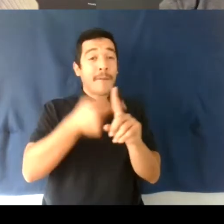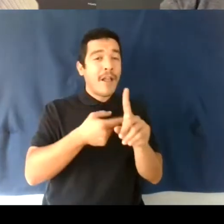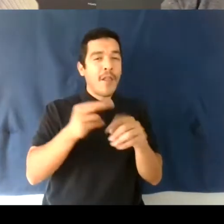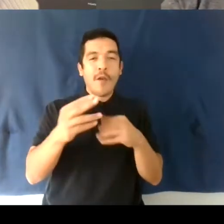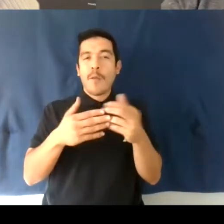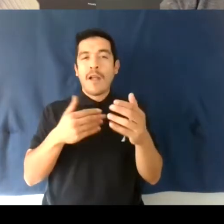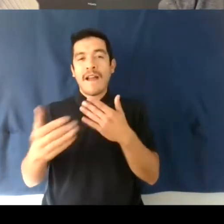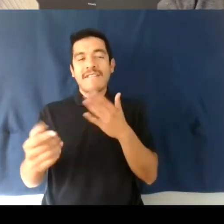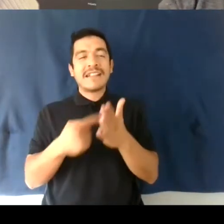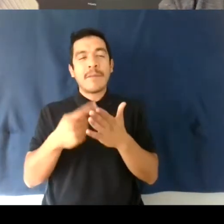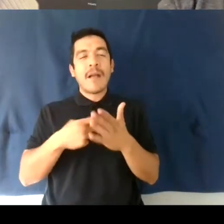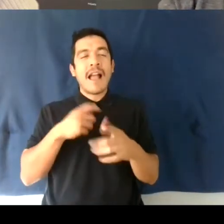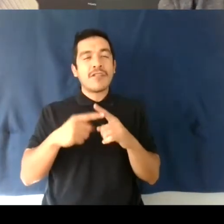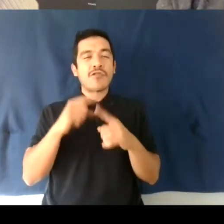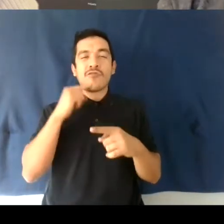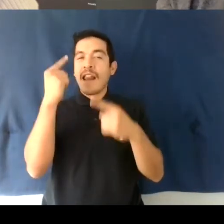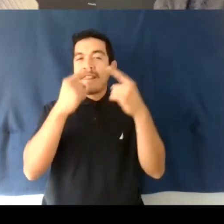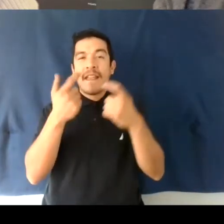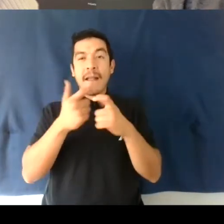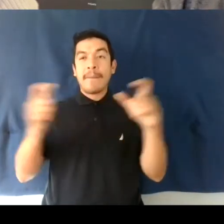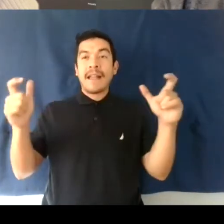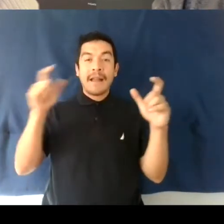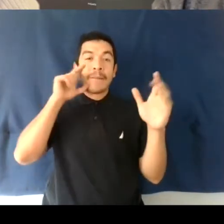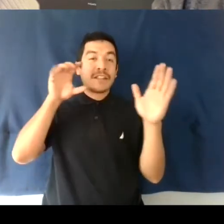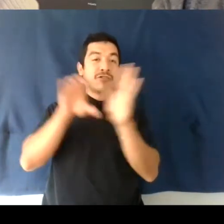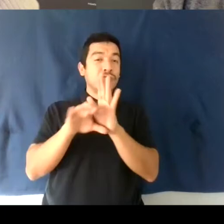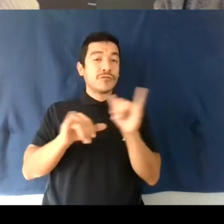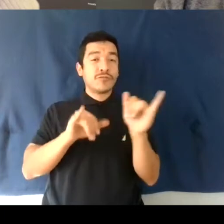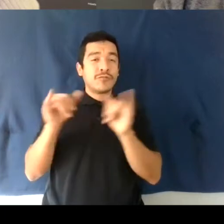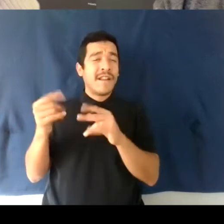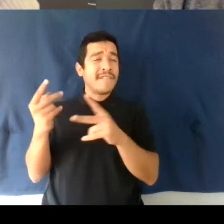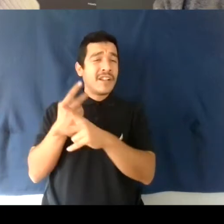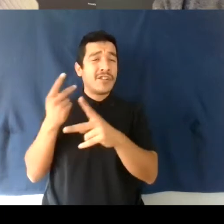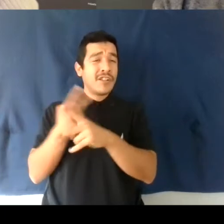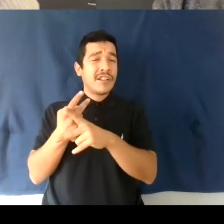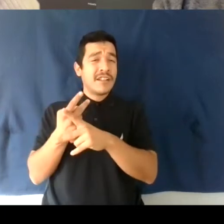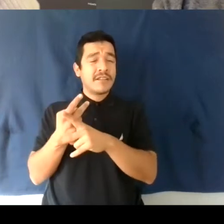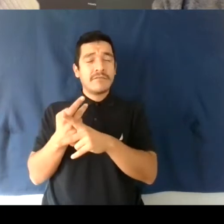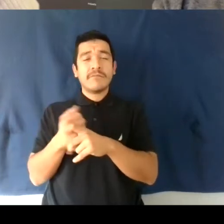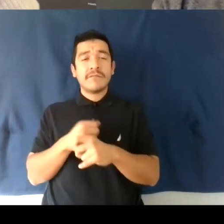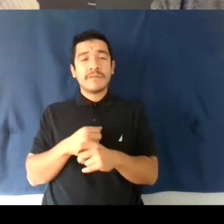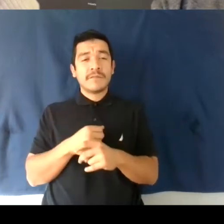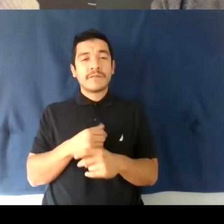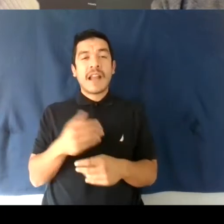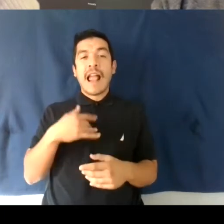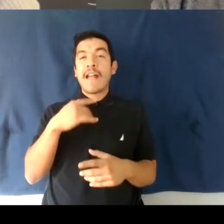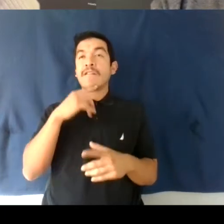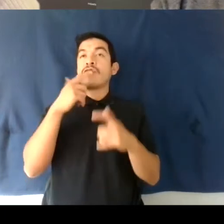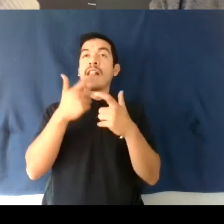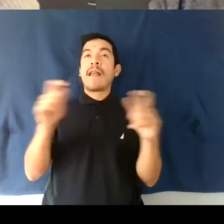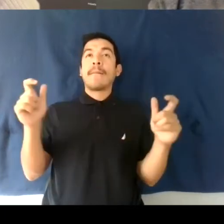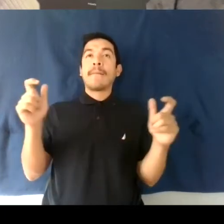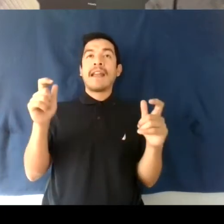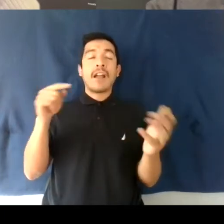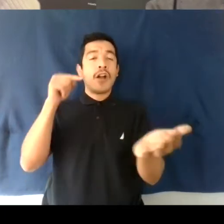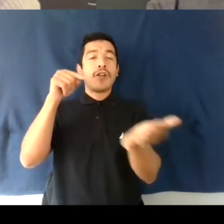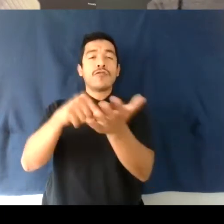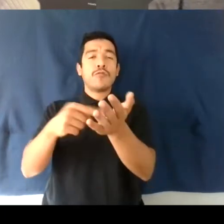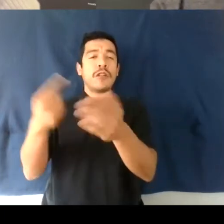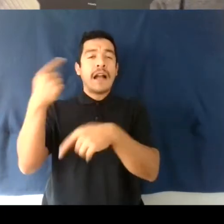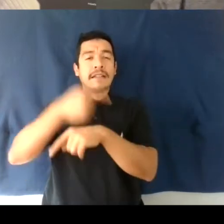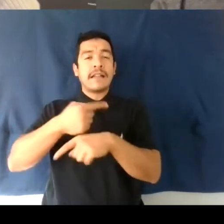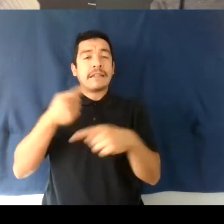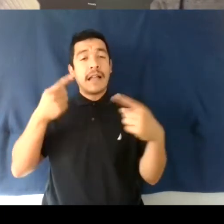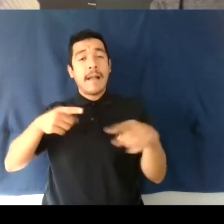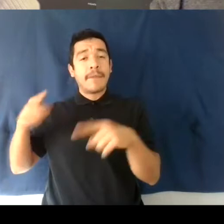Like sometimes I need to really think big picture too of figuring out like I have these really big deadlines coming up. How